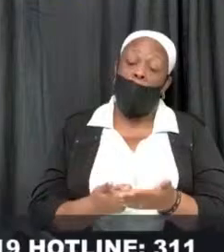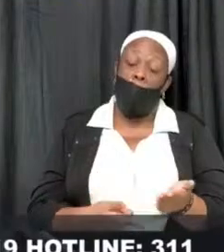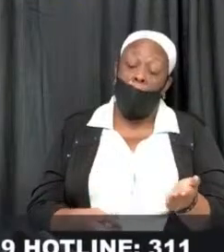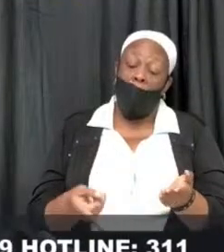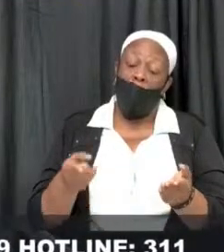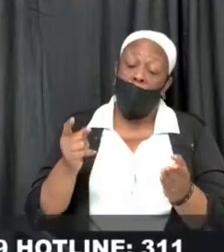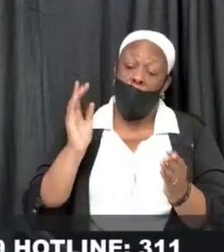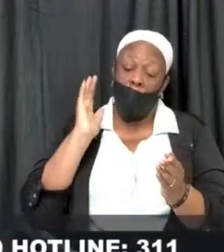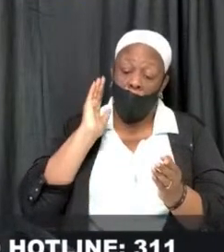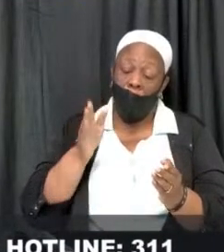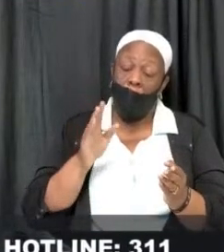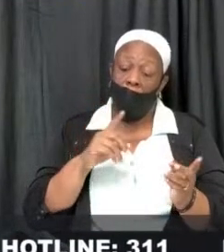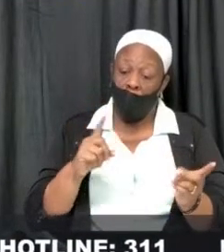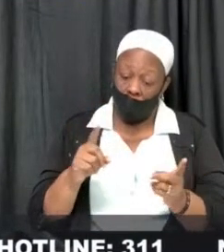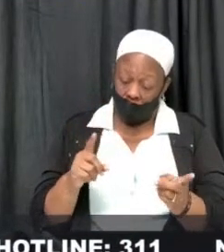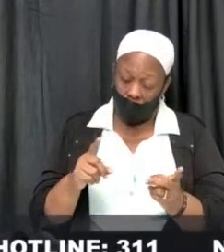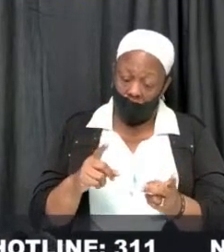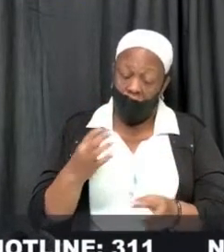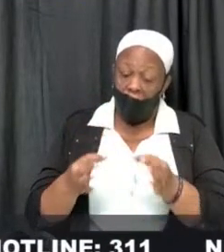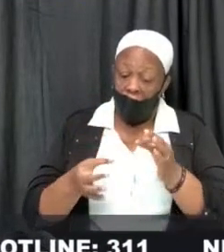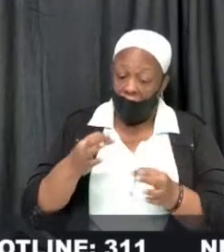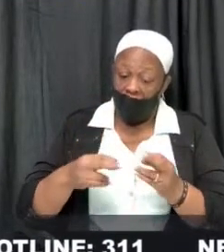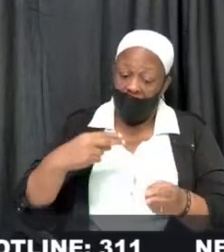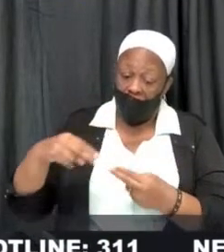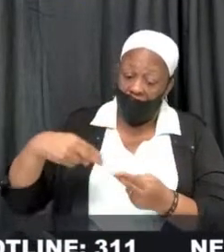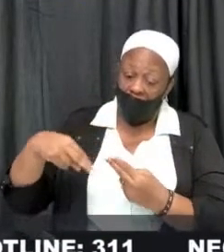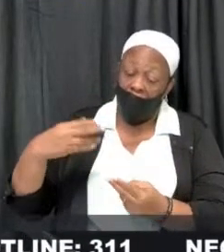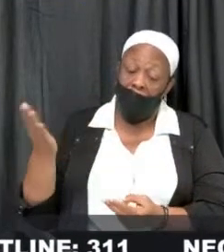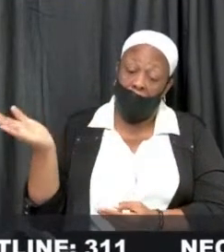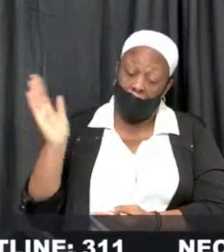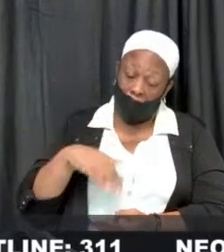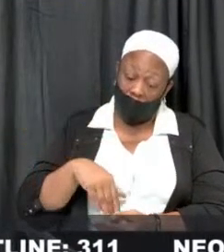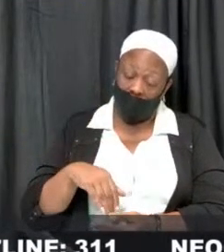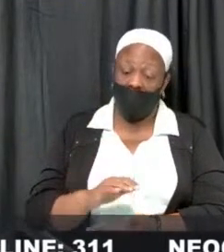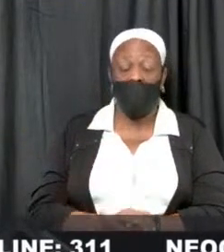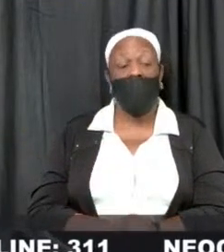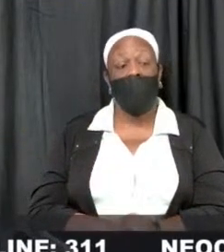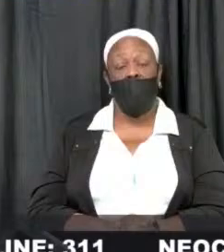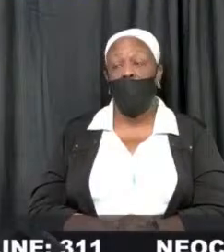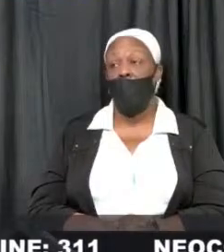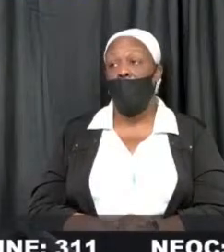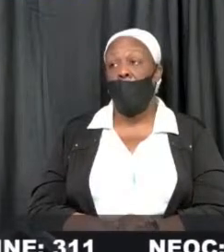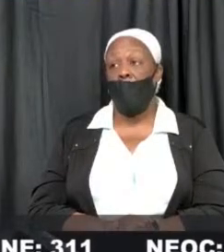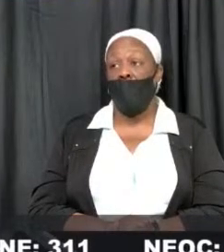the worst case scenario. Now, one of the things that we do for